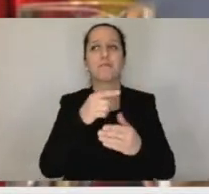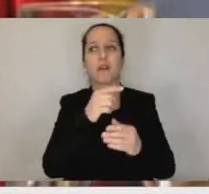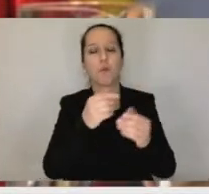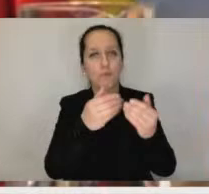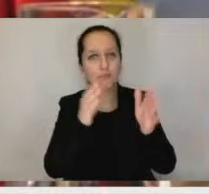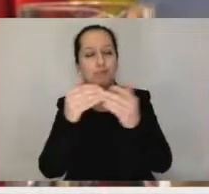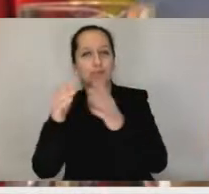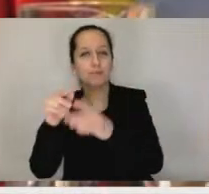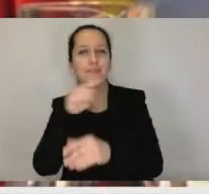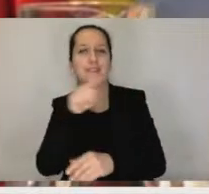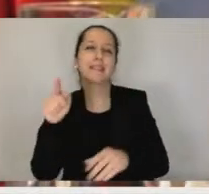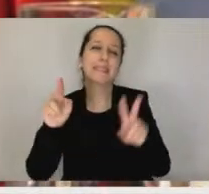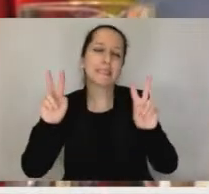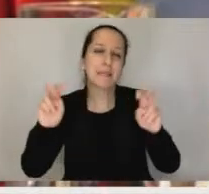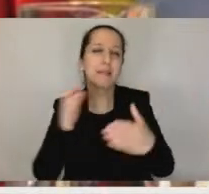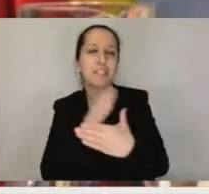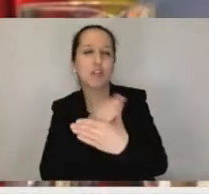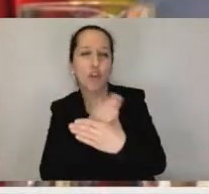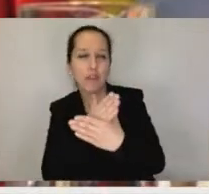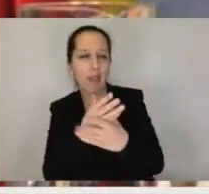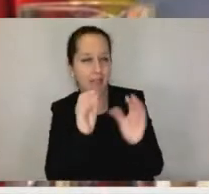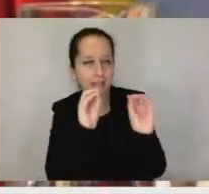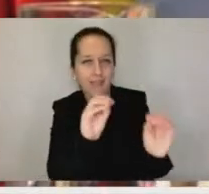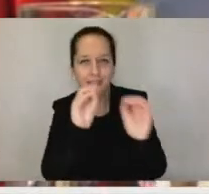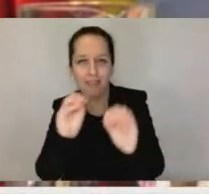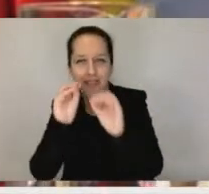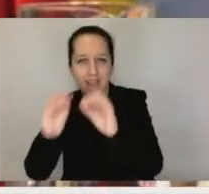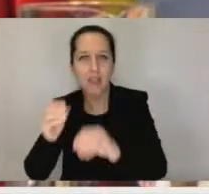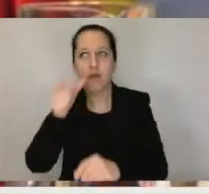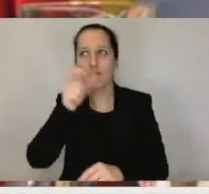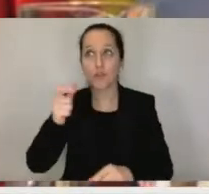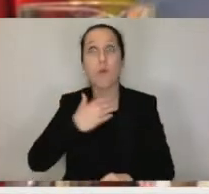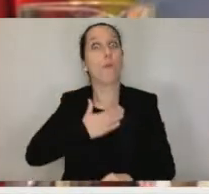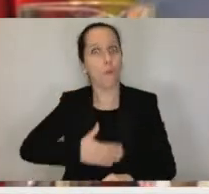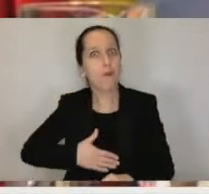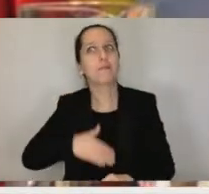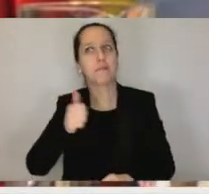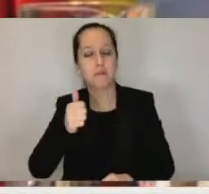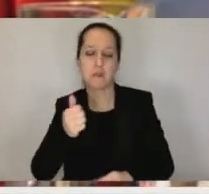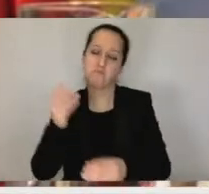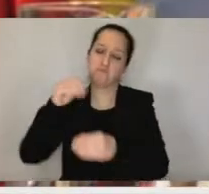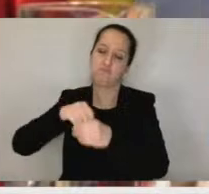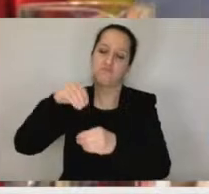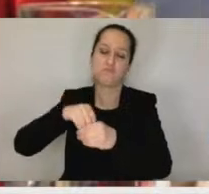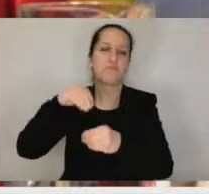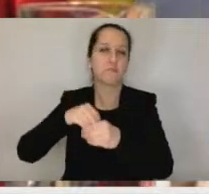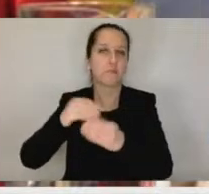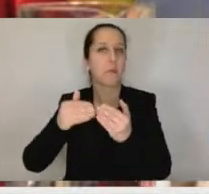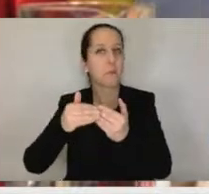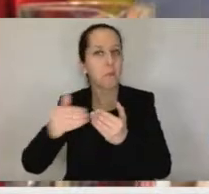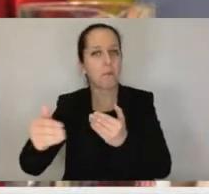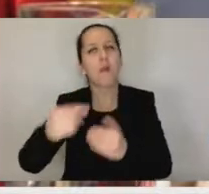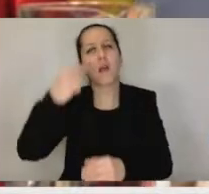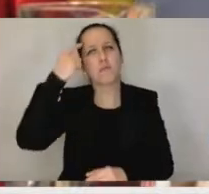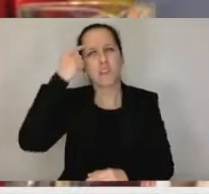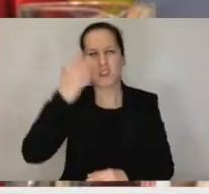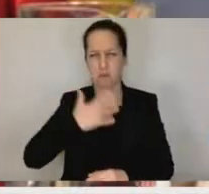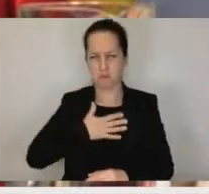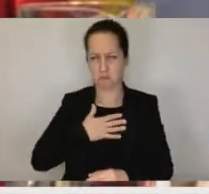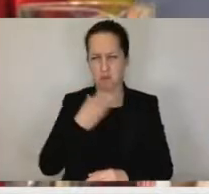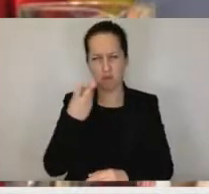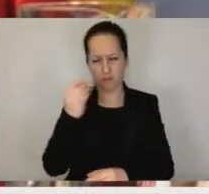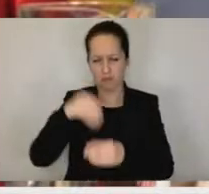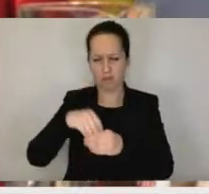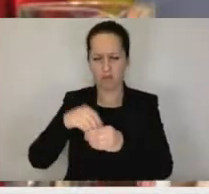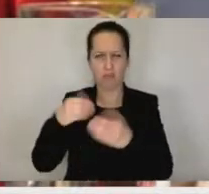their savings for the next 30 years. I think those are the sorts of things I would be thinking about. I think they're all worth thinking about